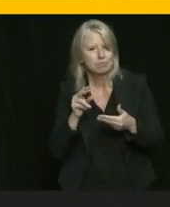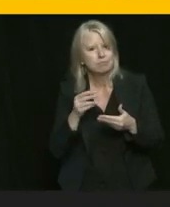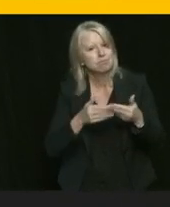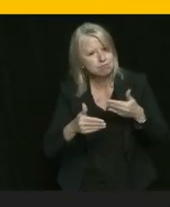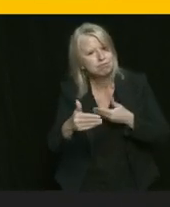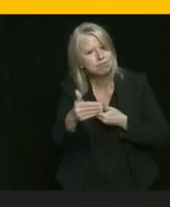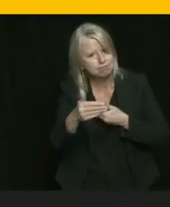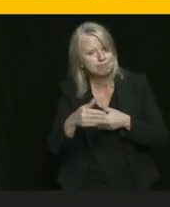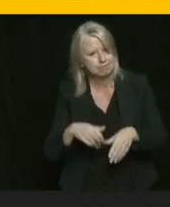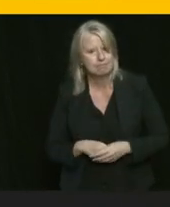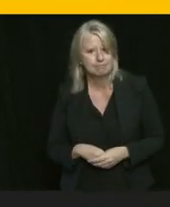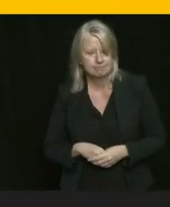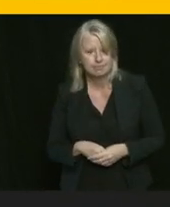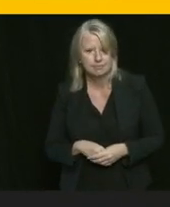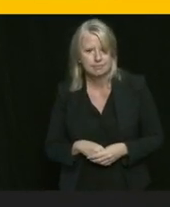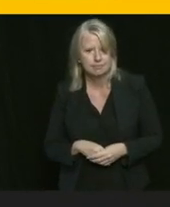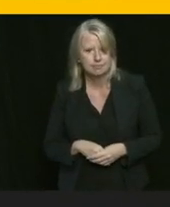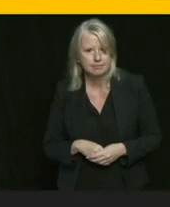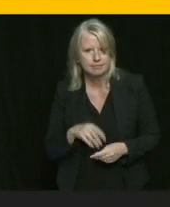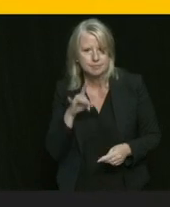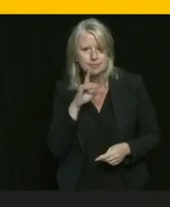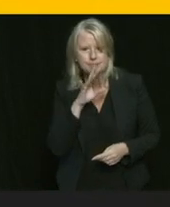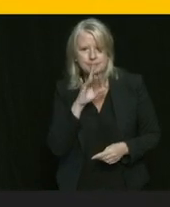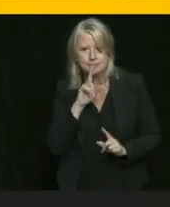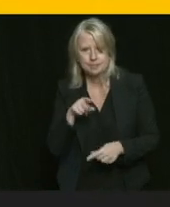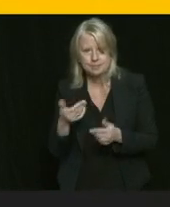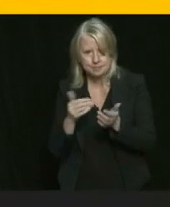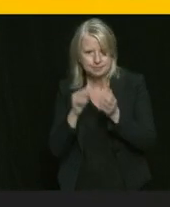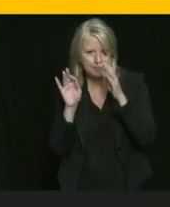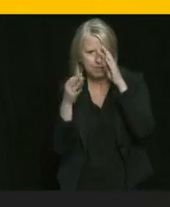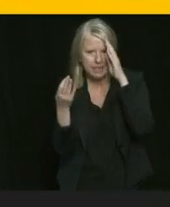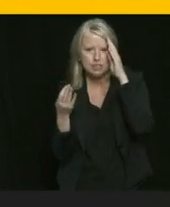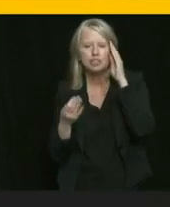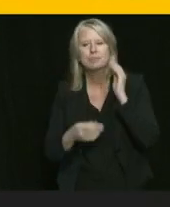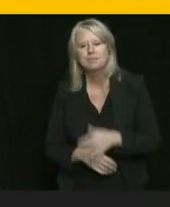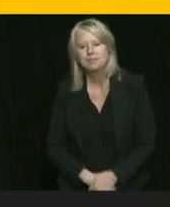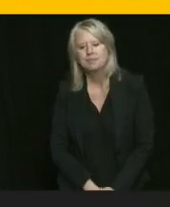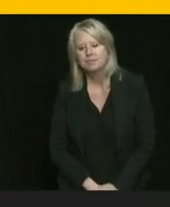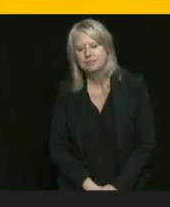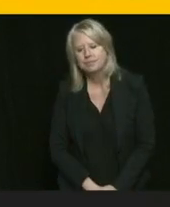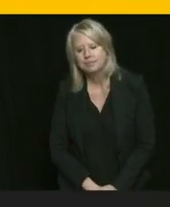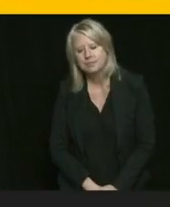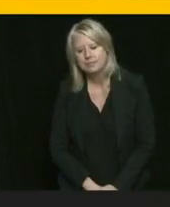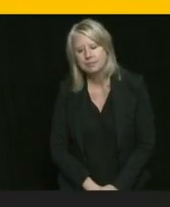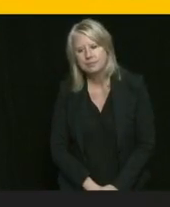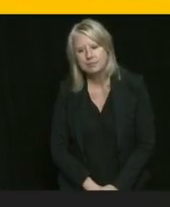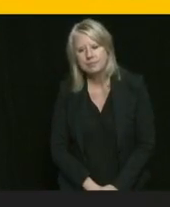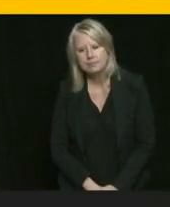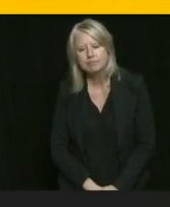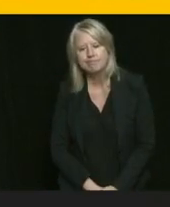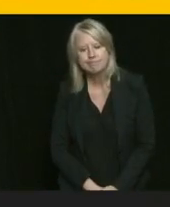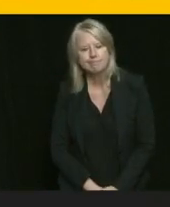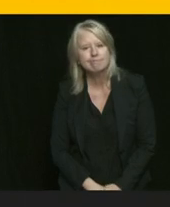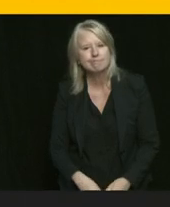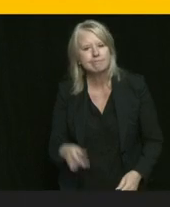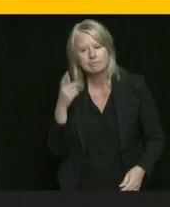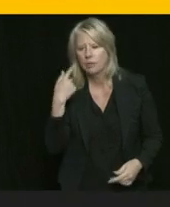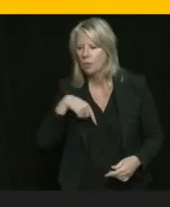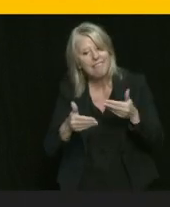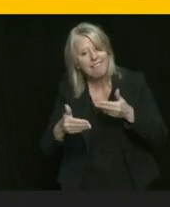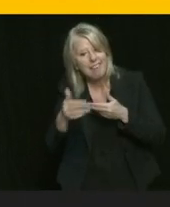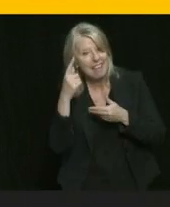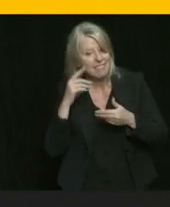Je pense que nous savons que I think nous devons that we know that we all must act